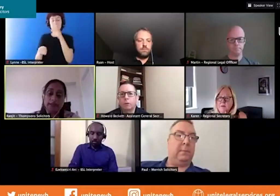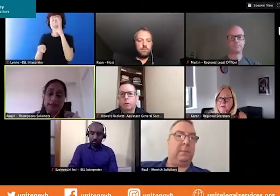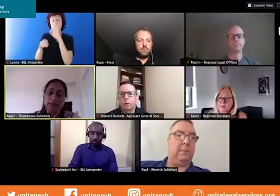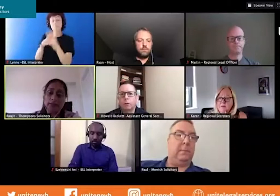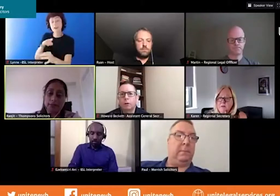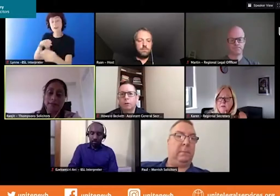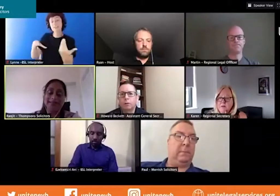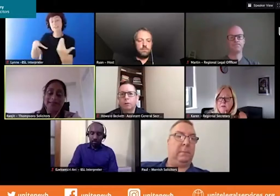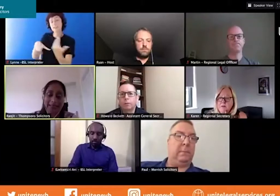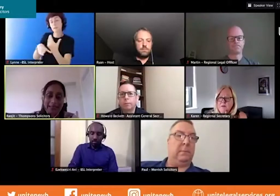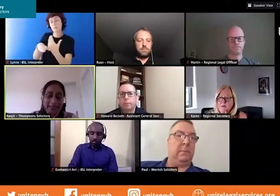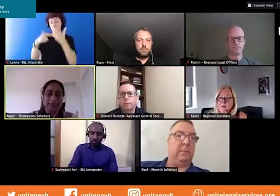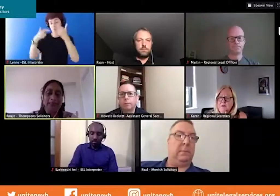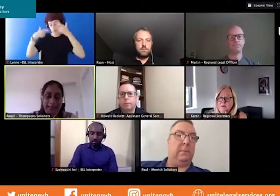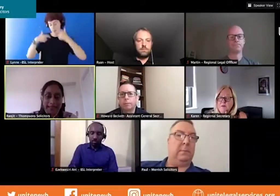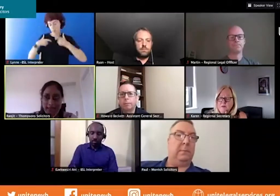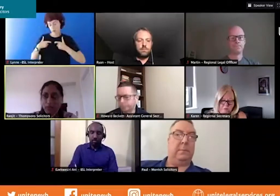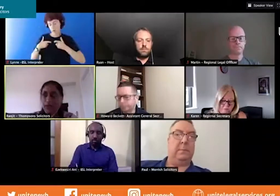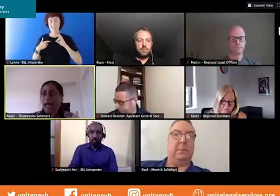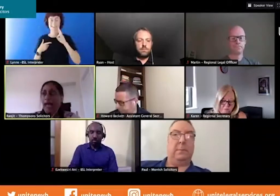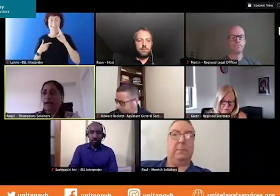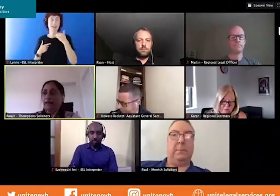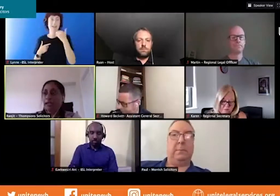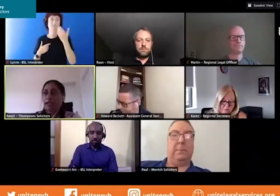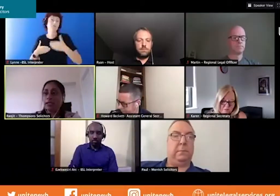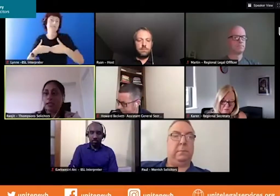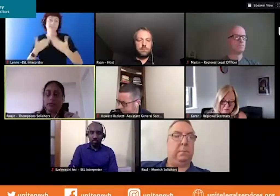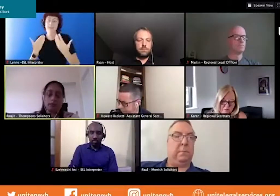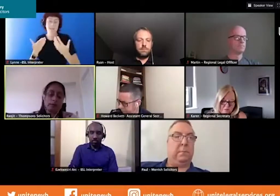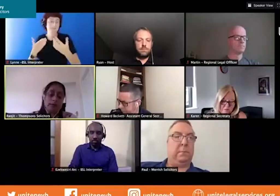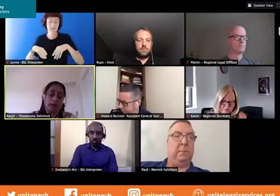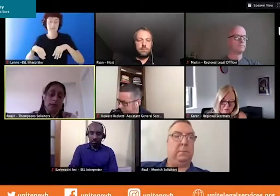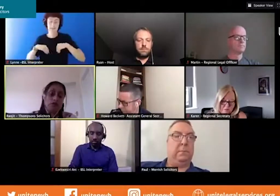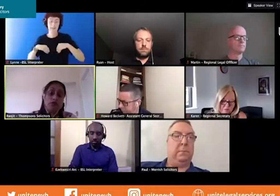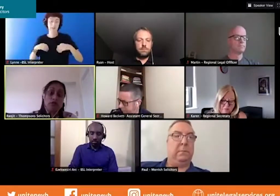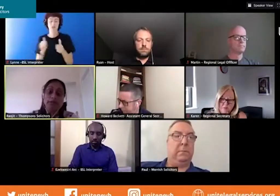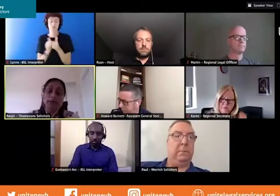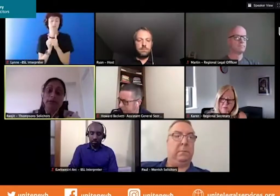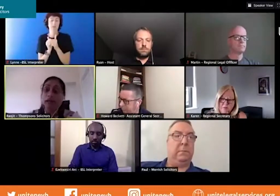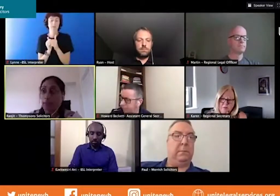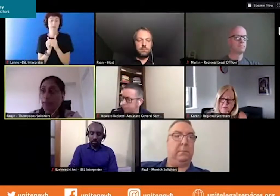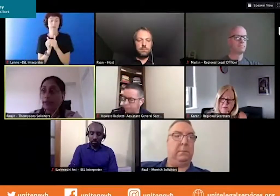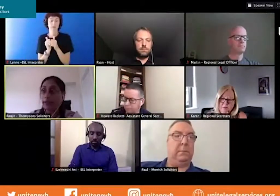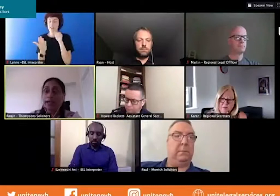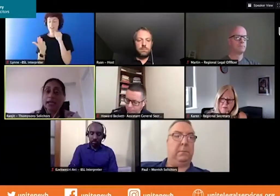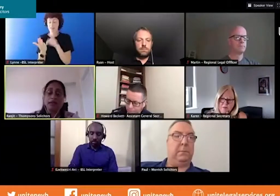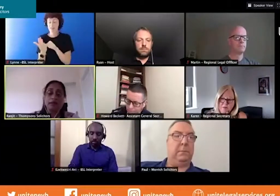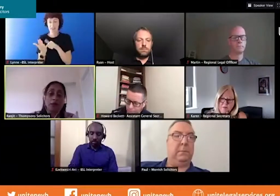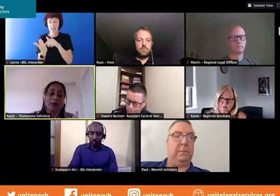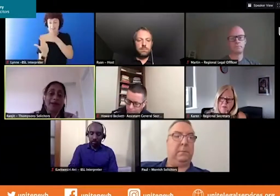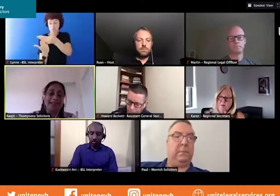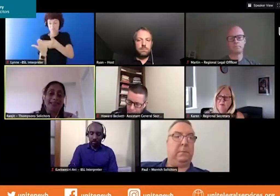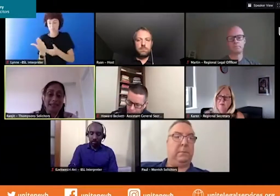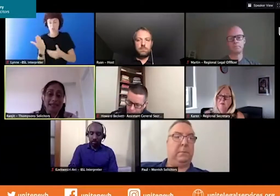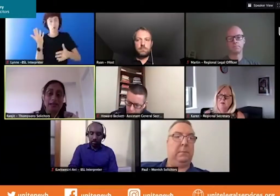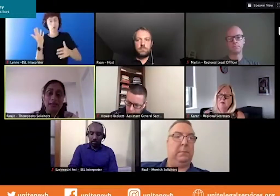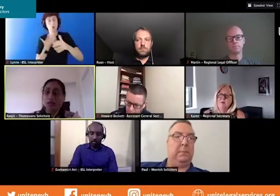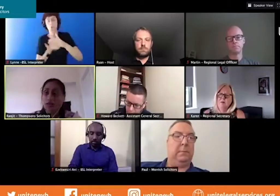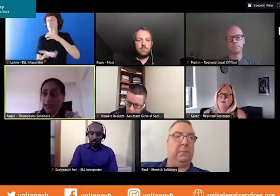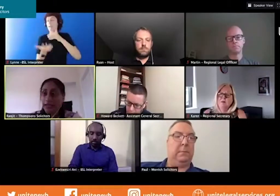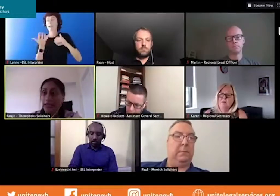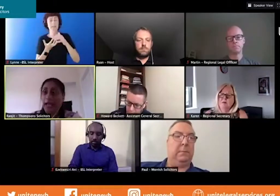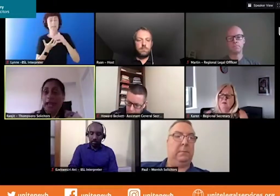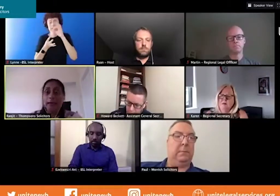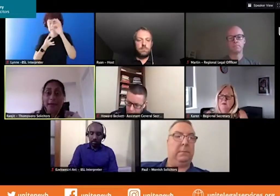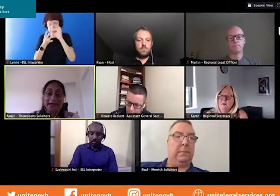these types of agreements day in, day out. And these types of agreements are incredibly complex. They require detailed